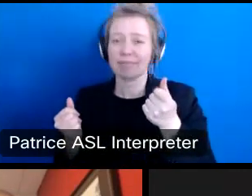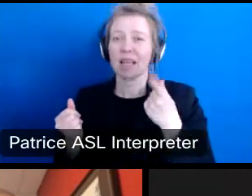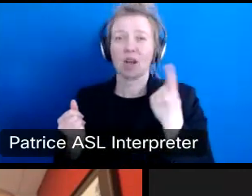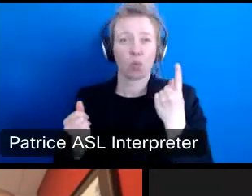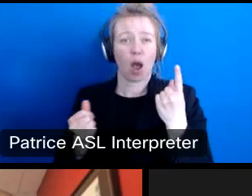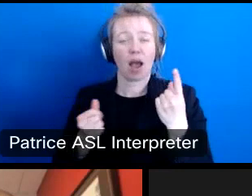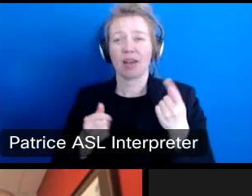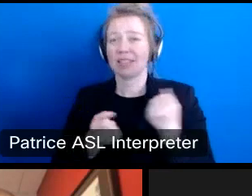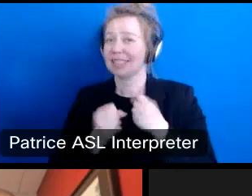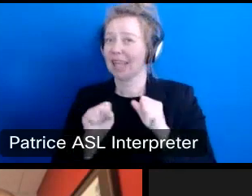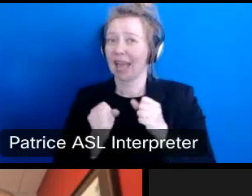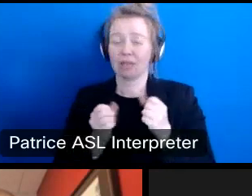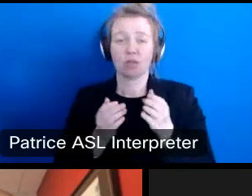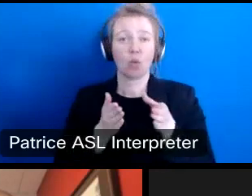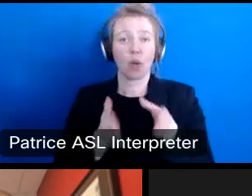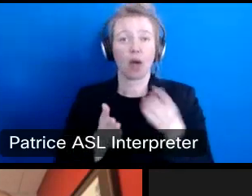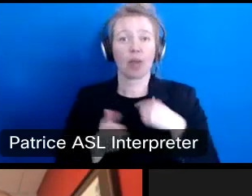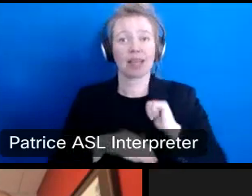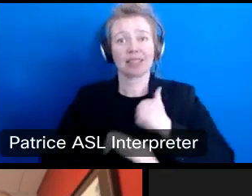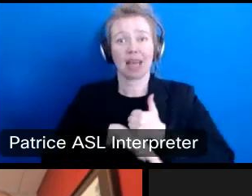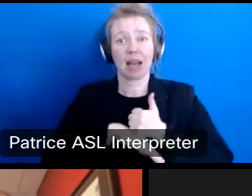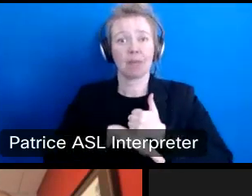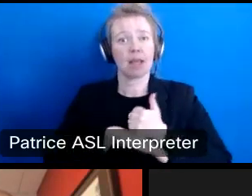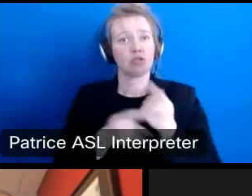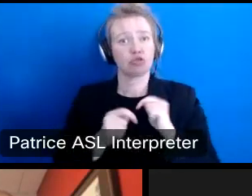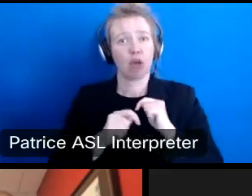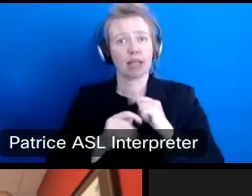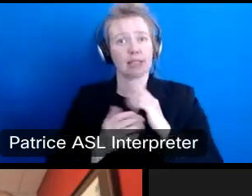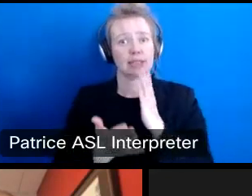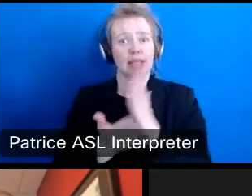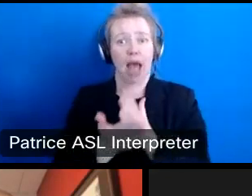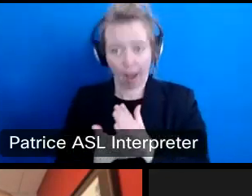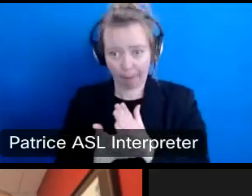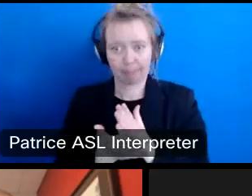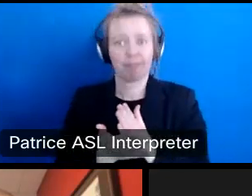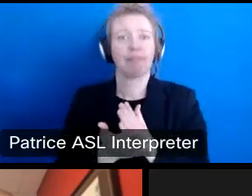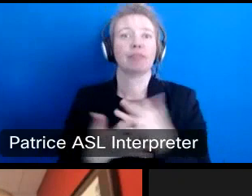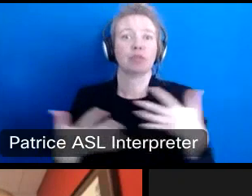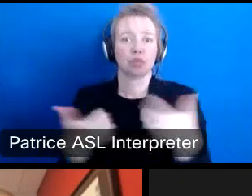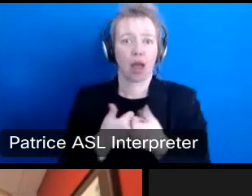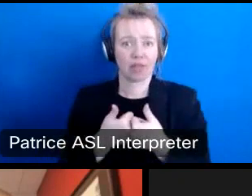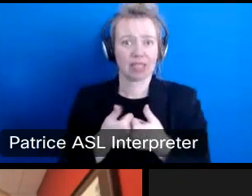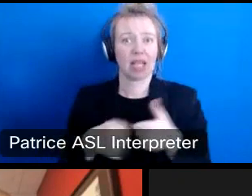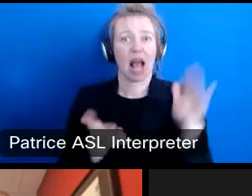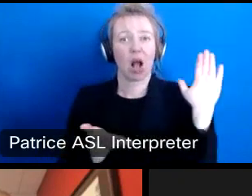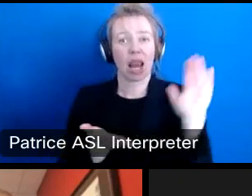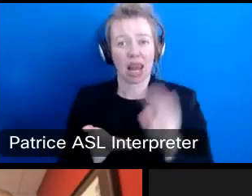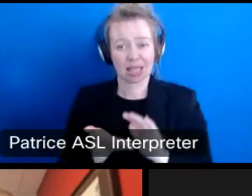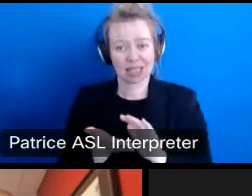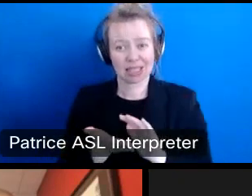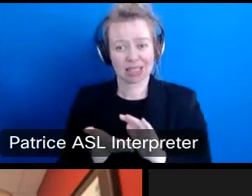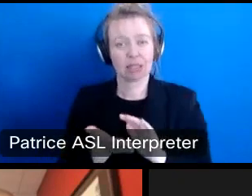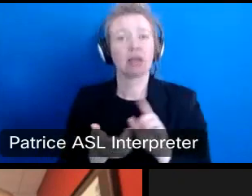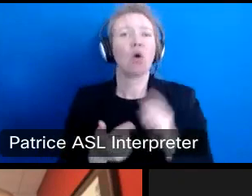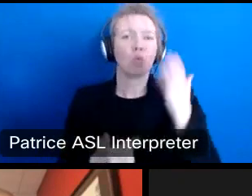type of deflection, vertical deflection, to try to eliminate and prevent that. We know that some residents, truly appreciate it and